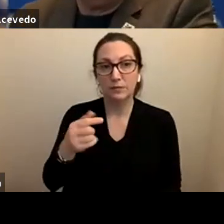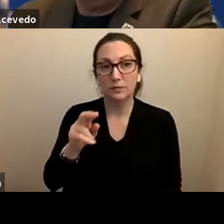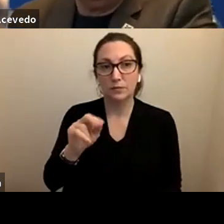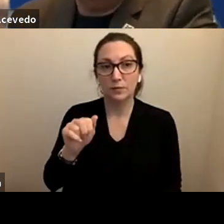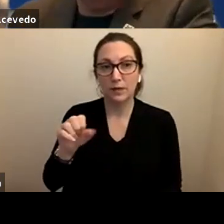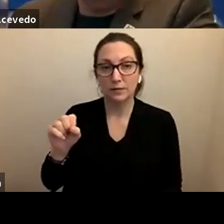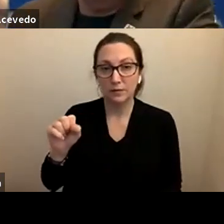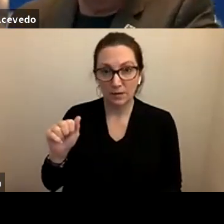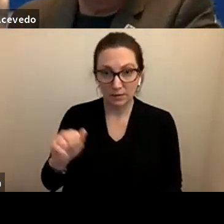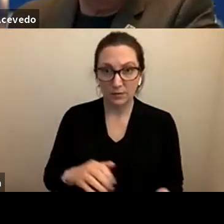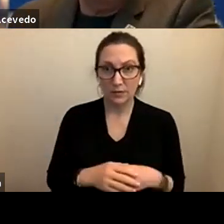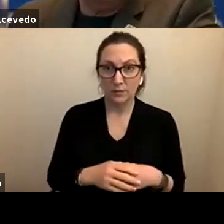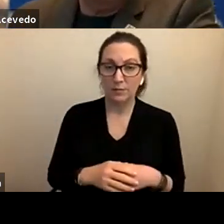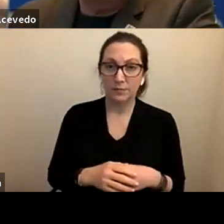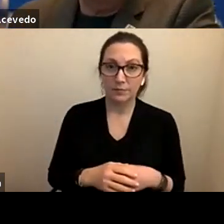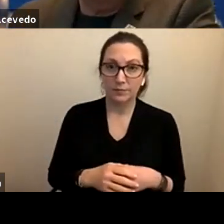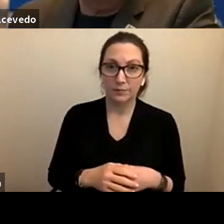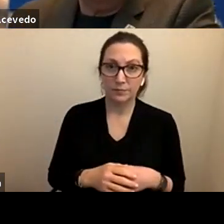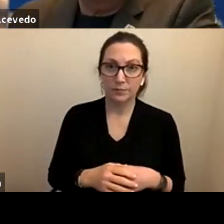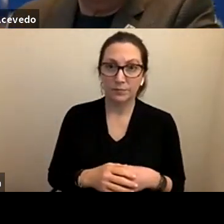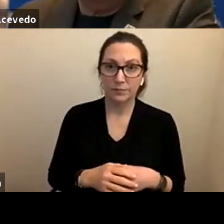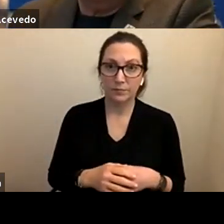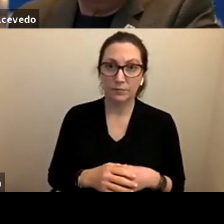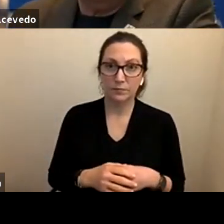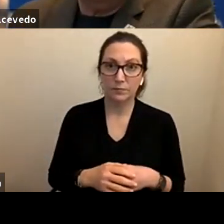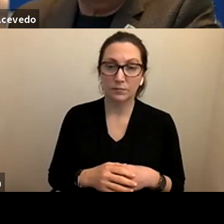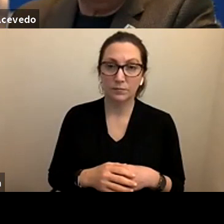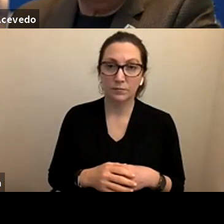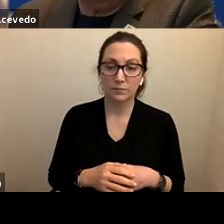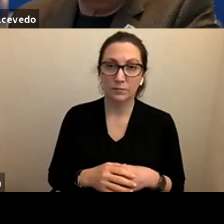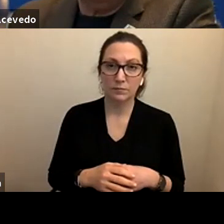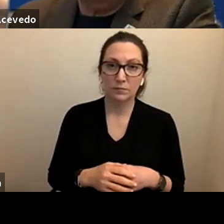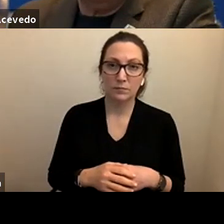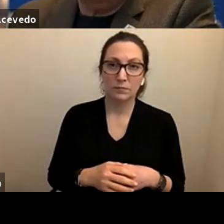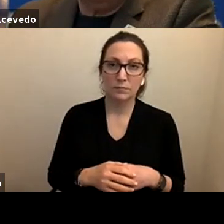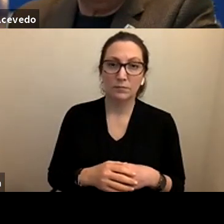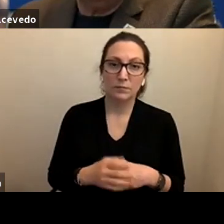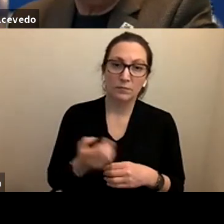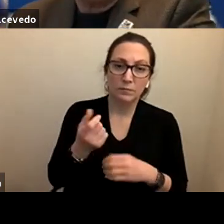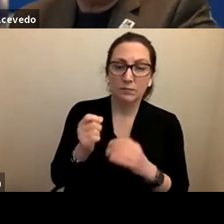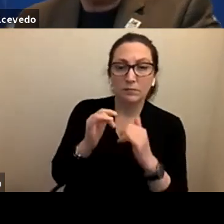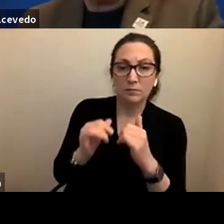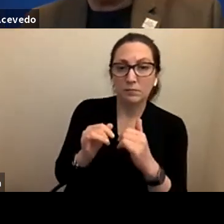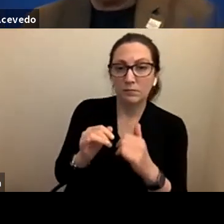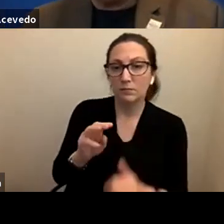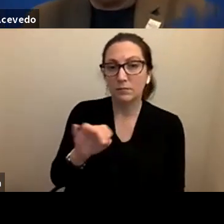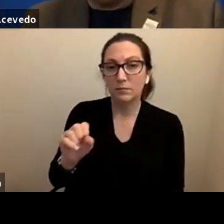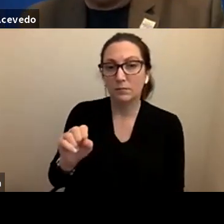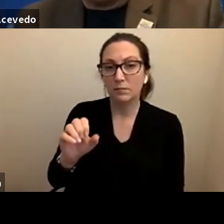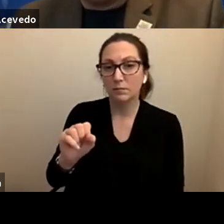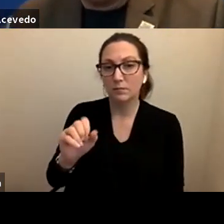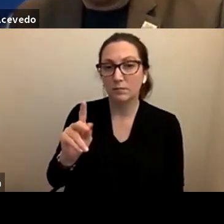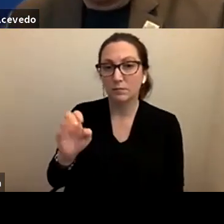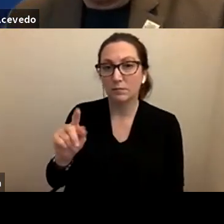Thank you. Yes, I want to echo a little bit about what Ms. Garrett said, but I